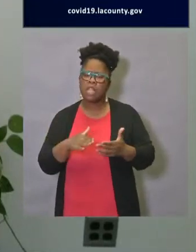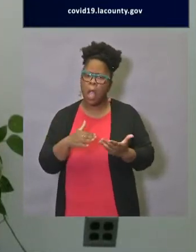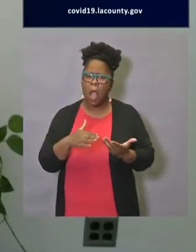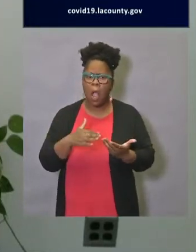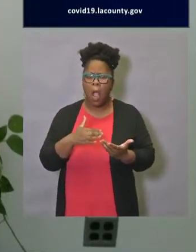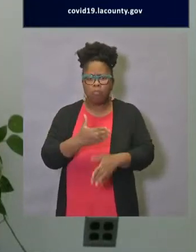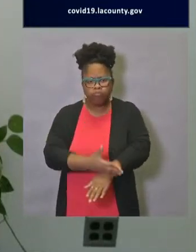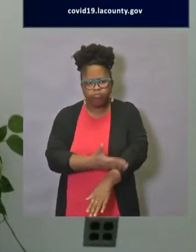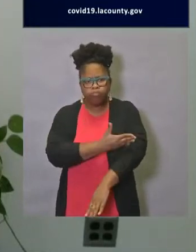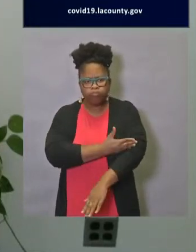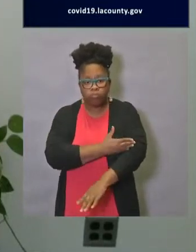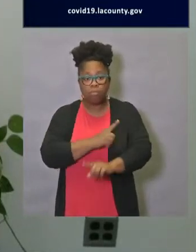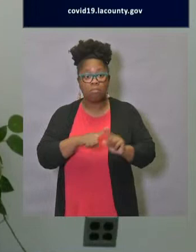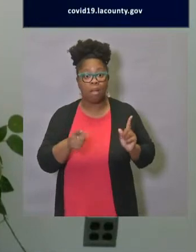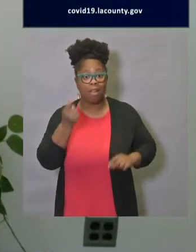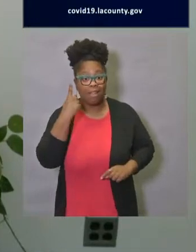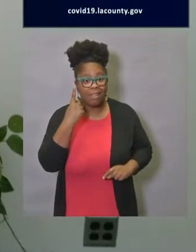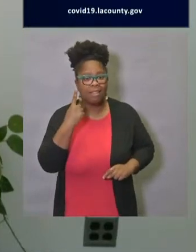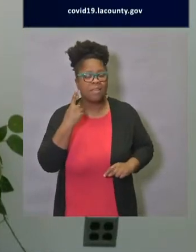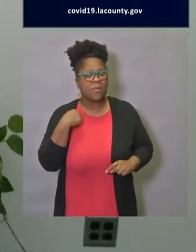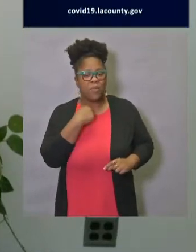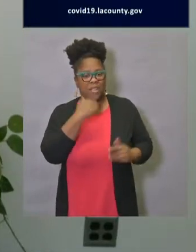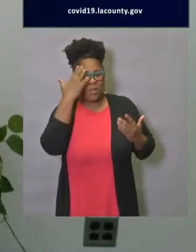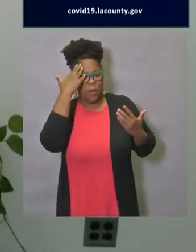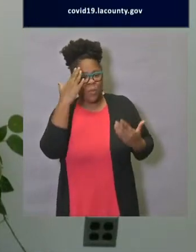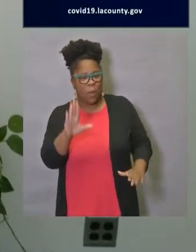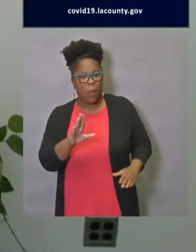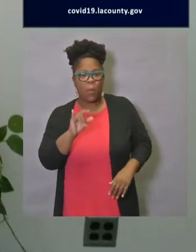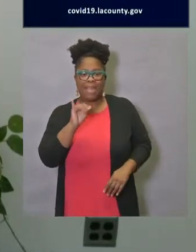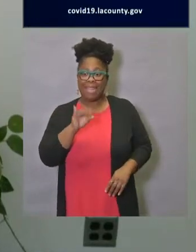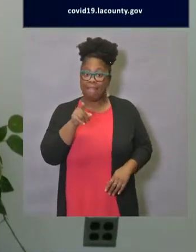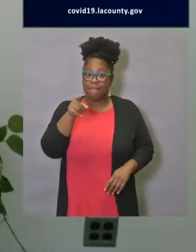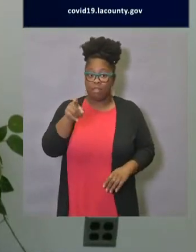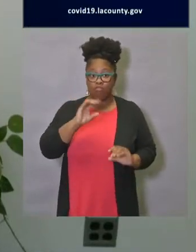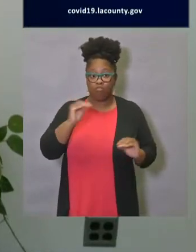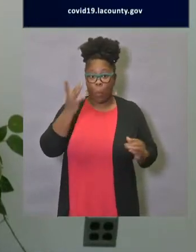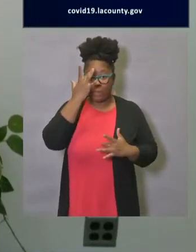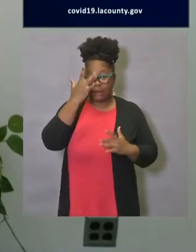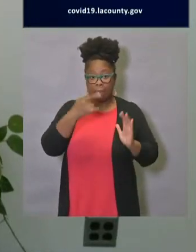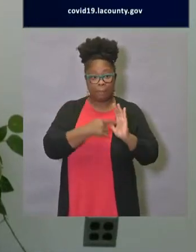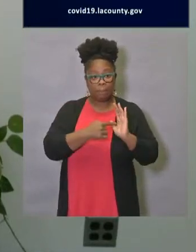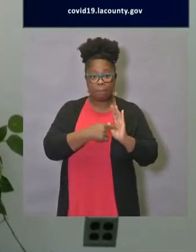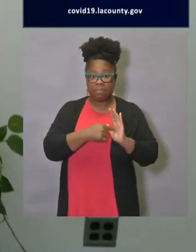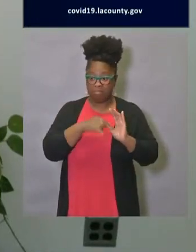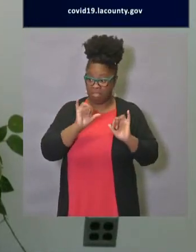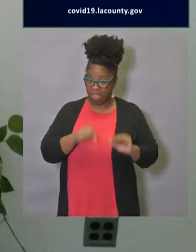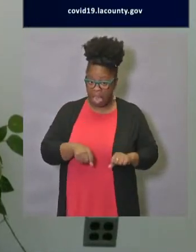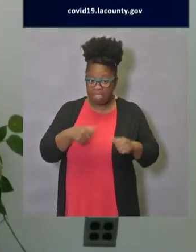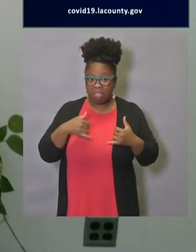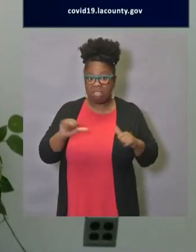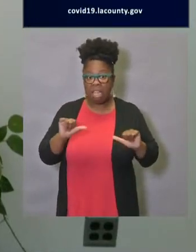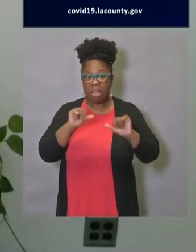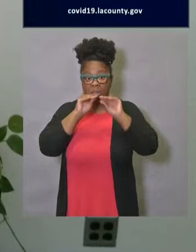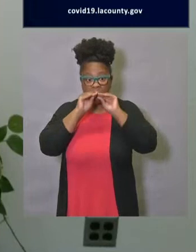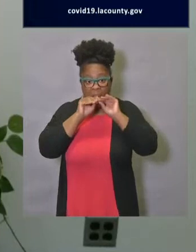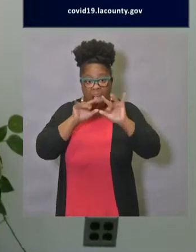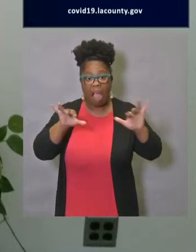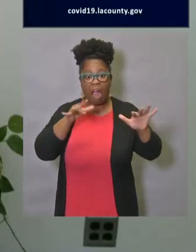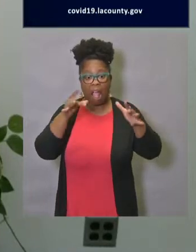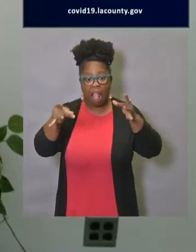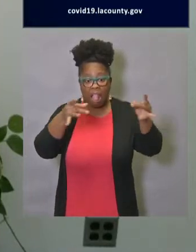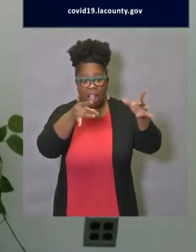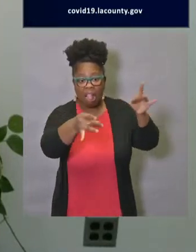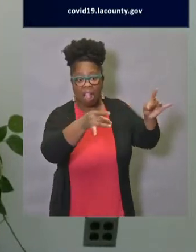of preventing asymptomatic people from spreading the disease. So can people who are fully vaccinated